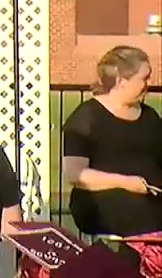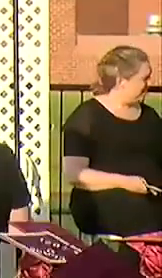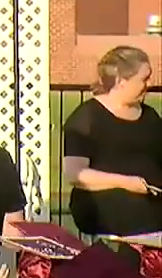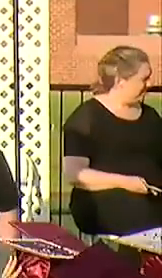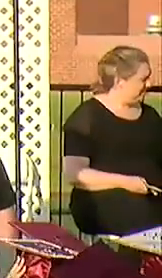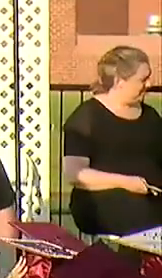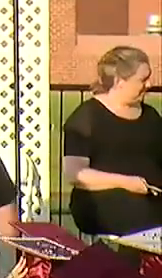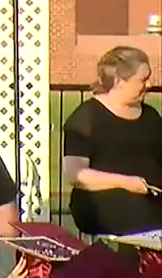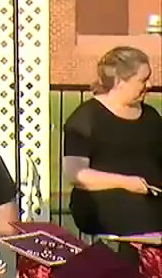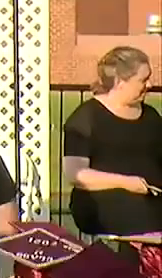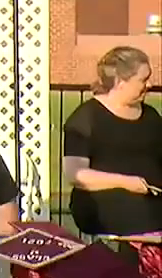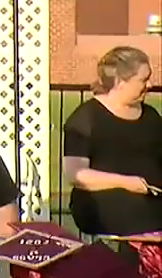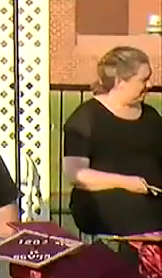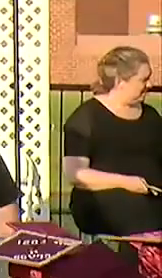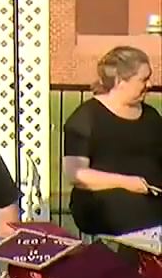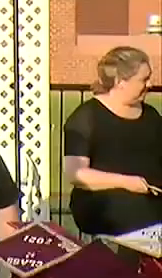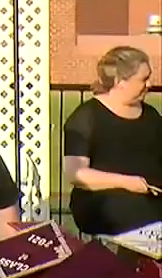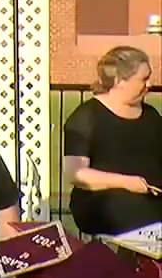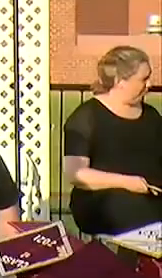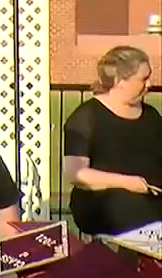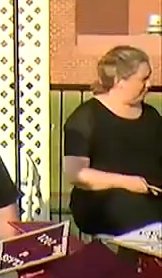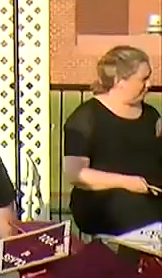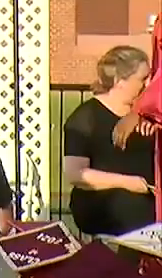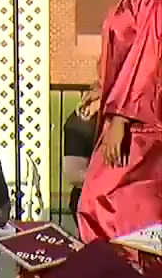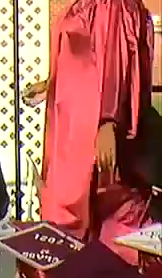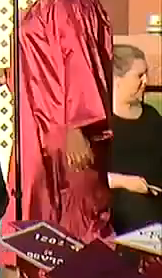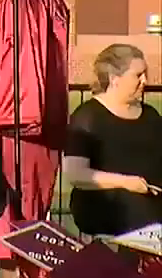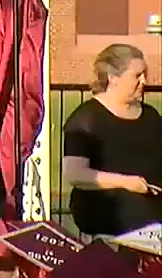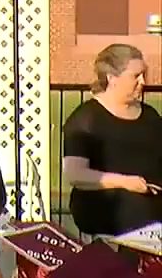Tristan Sincere Hogabook.